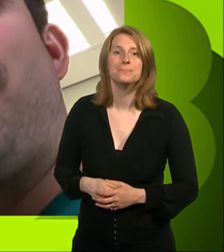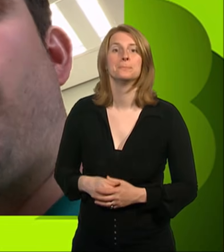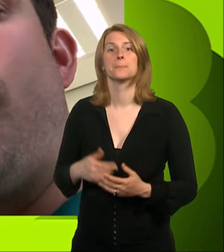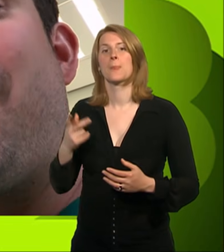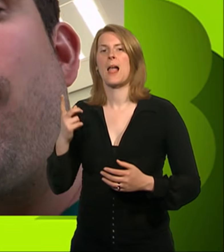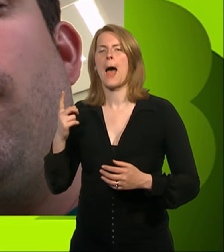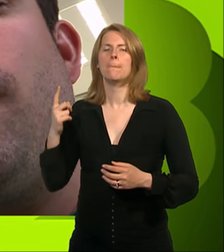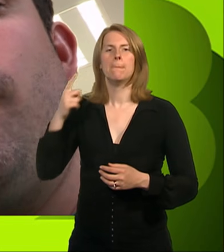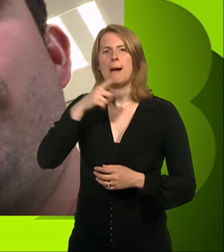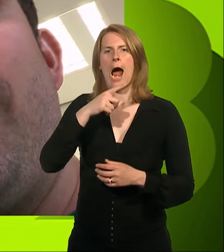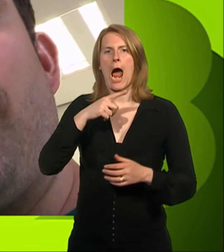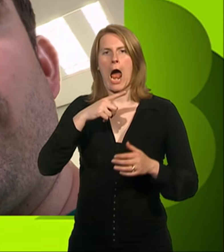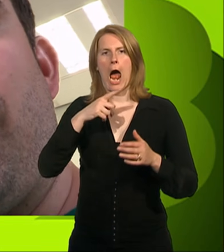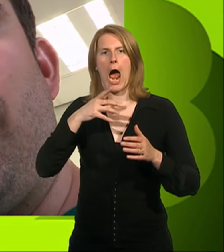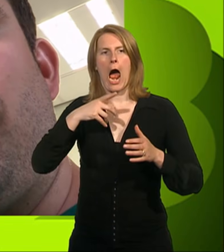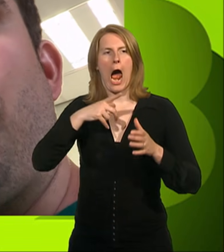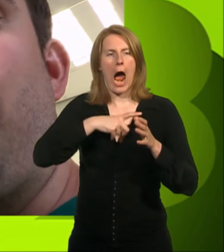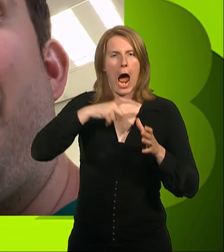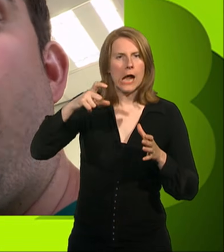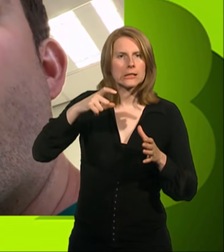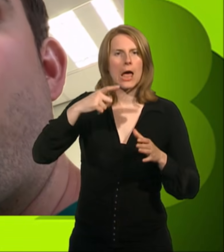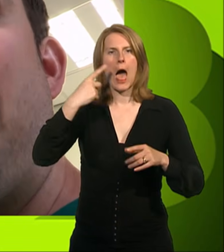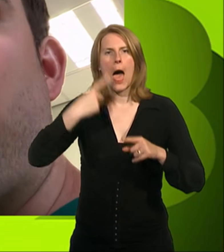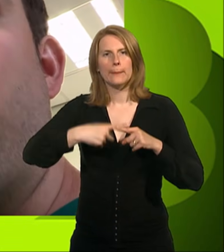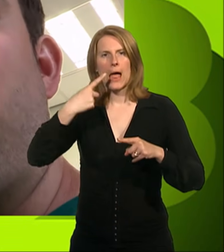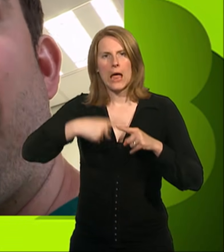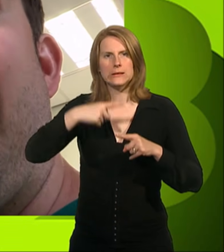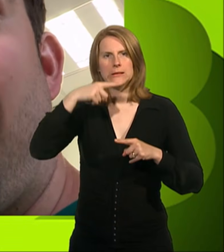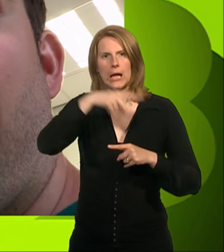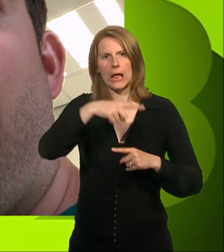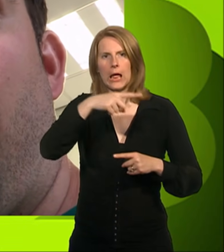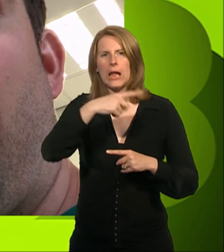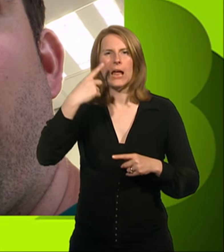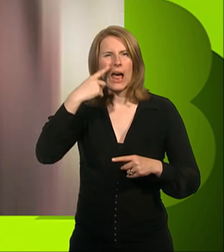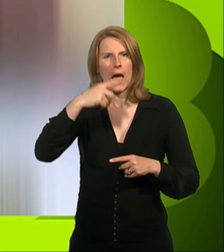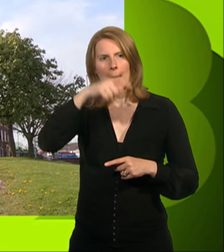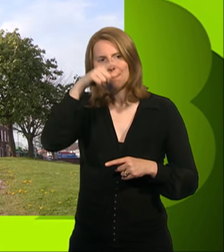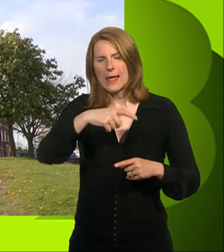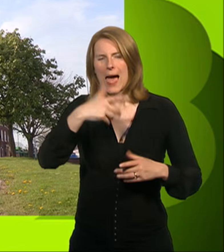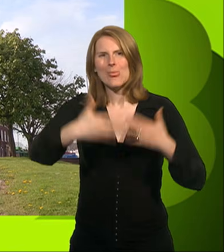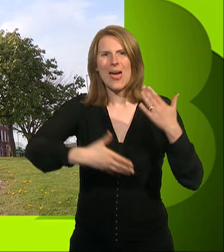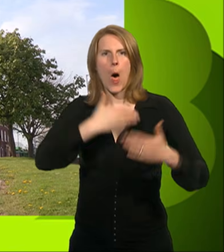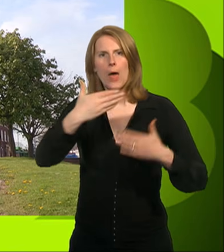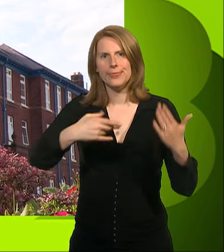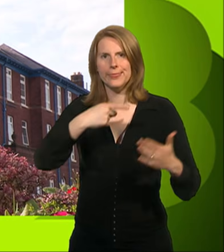Let's head back to accident and emergency to see how our patrons getting along.